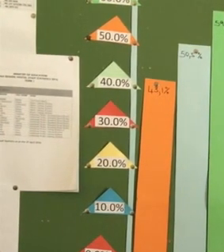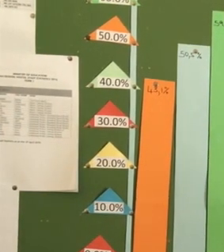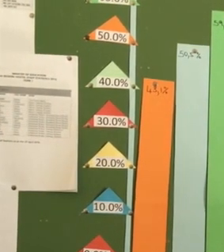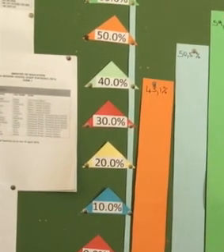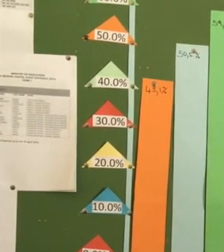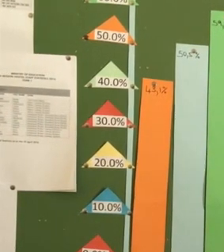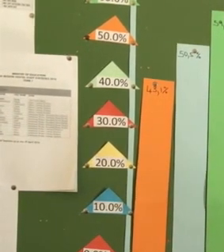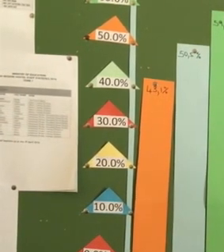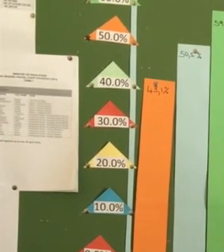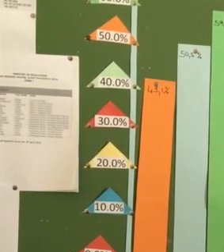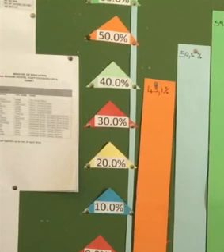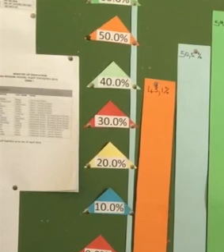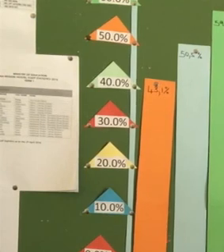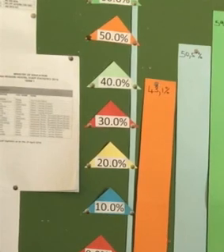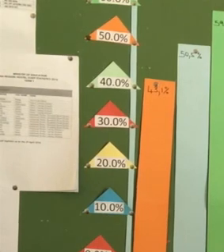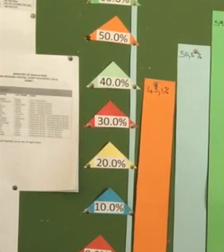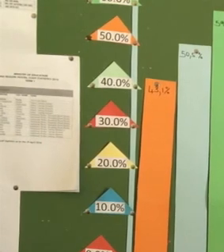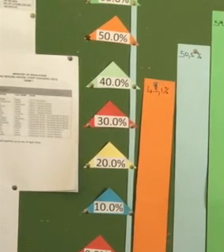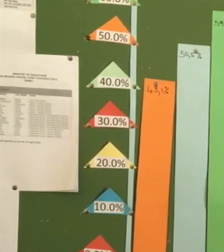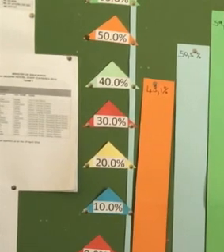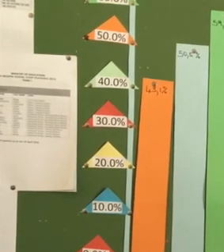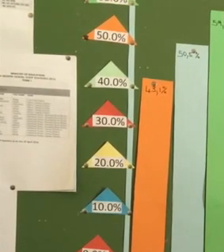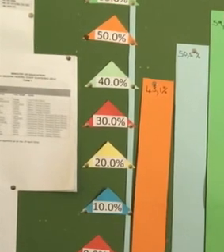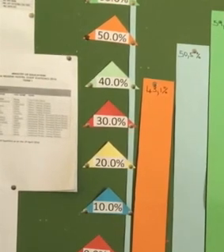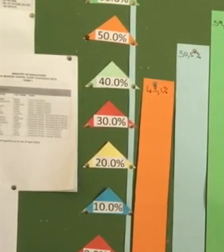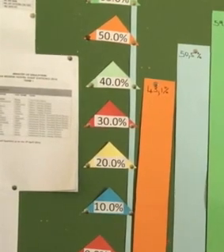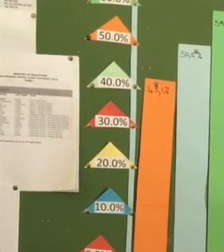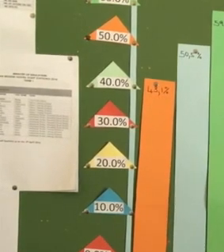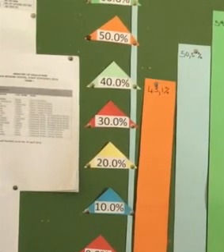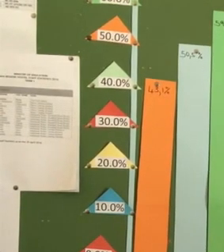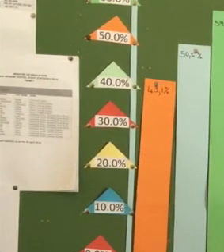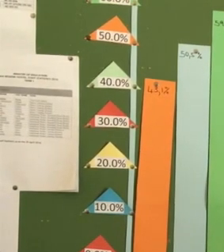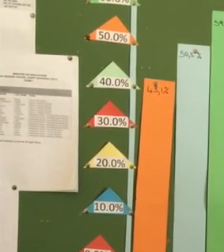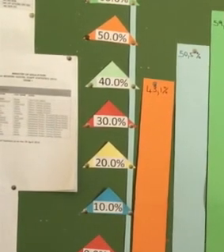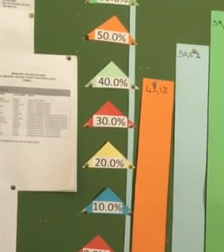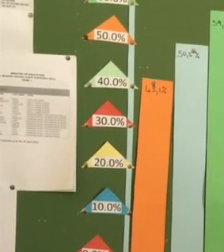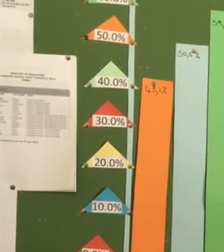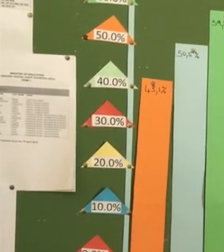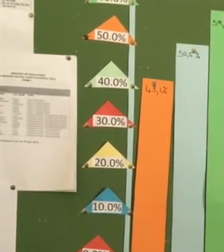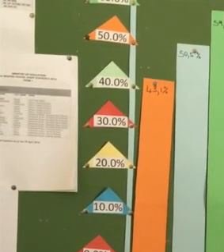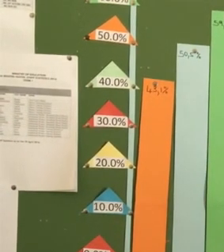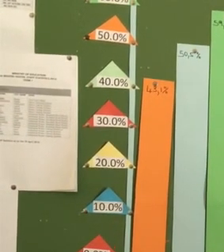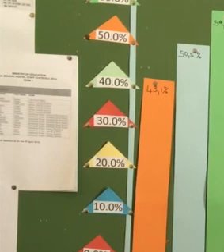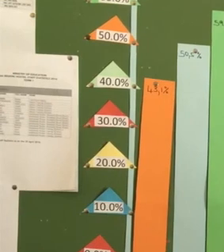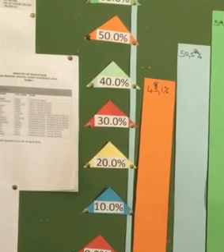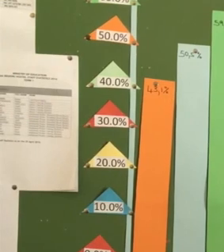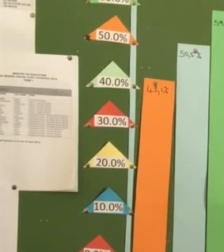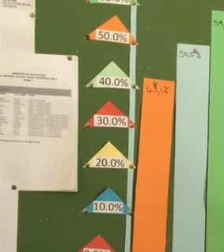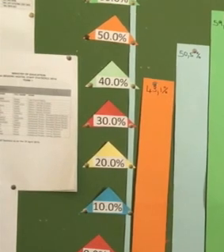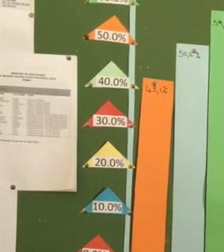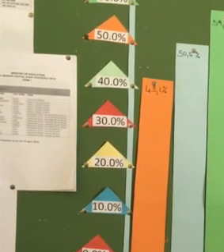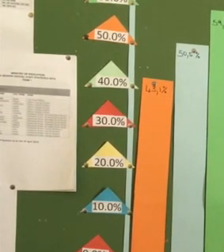consignment, but most of the schools they used to come immediately, or